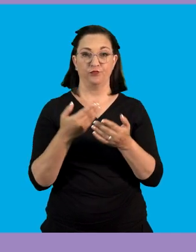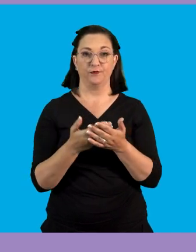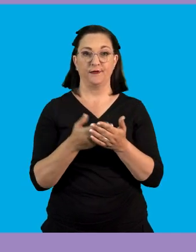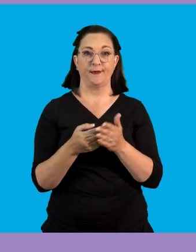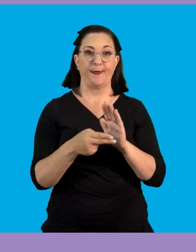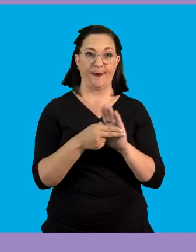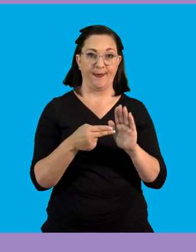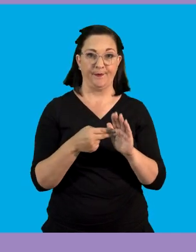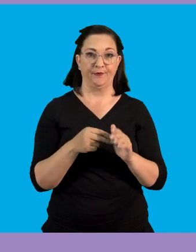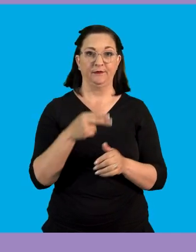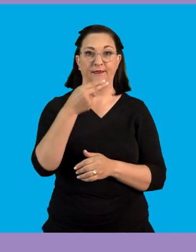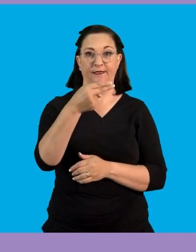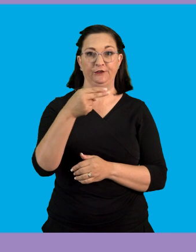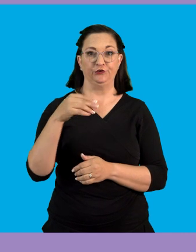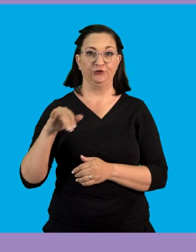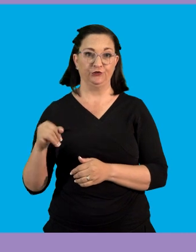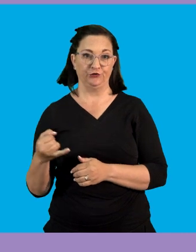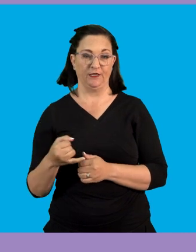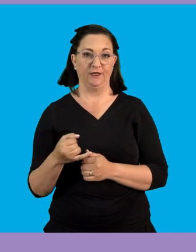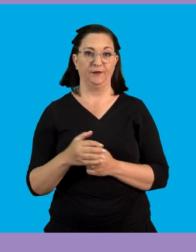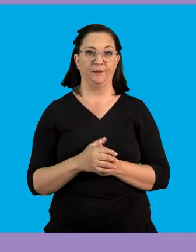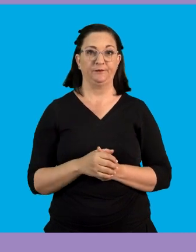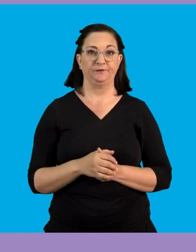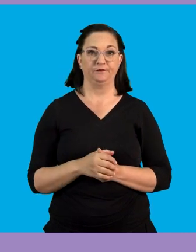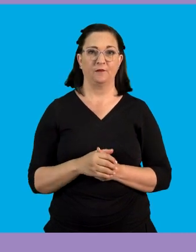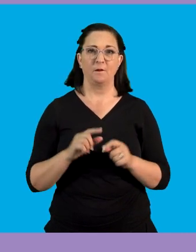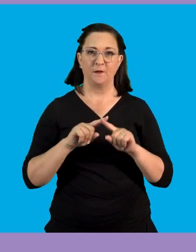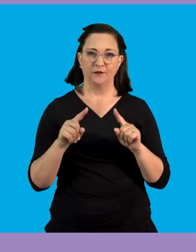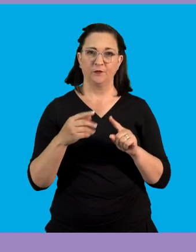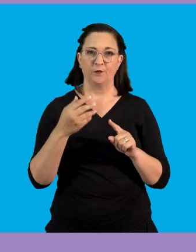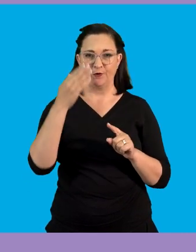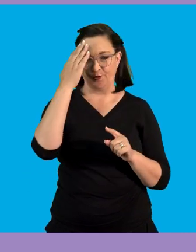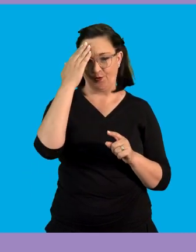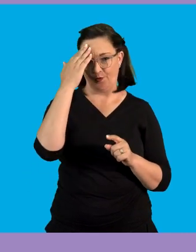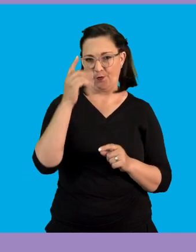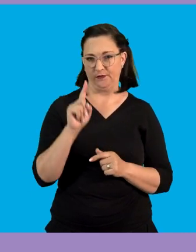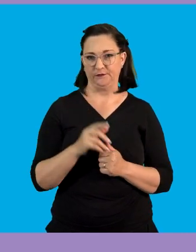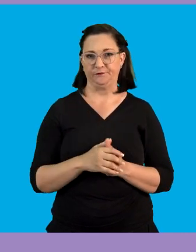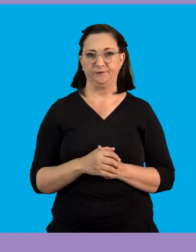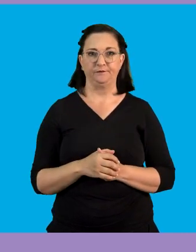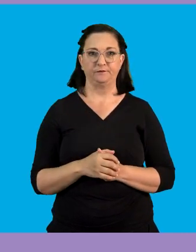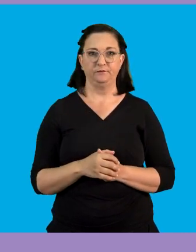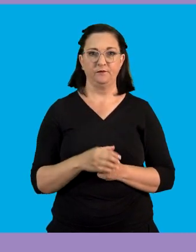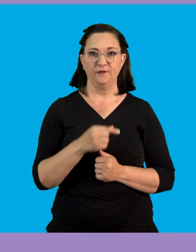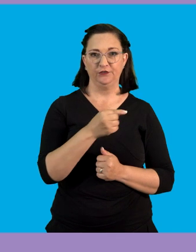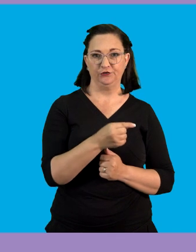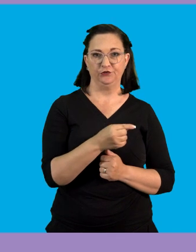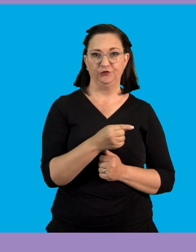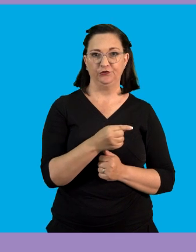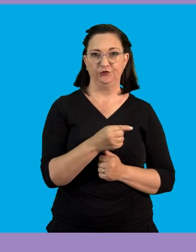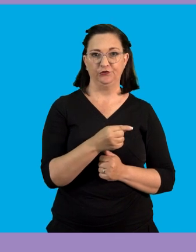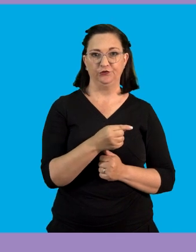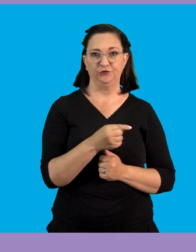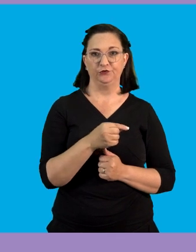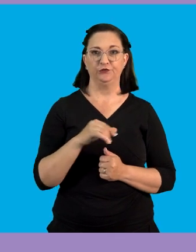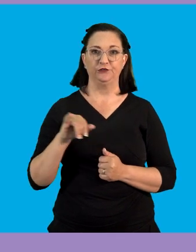triangle, and now we are to determine HJ. Already, if we have an angle on angle G